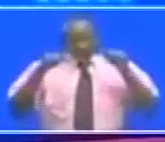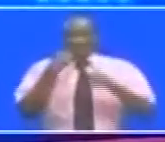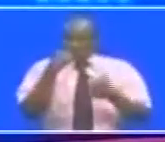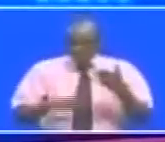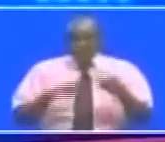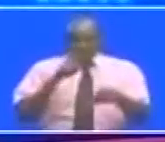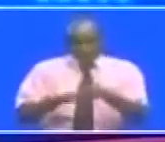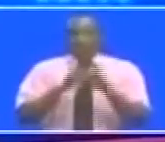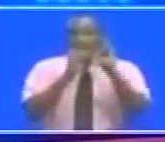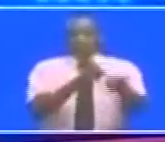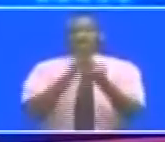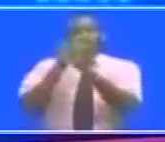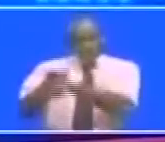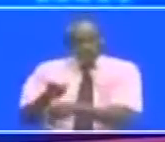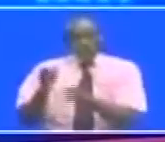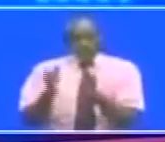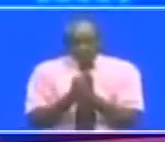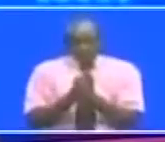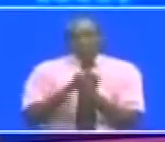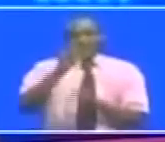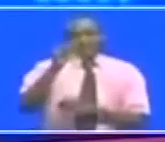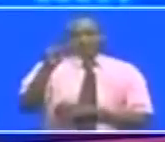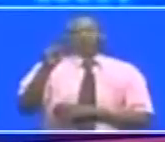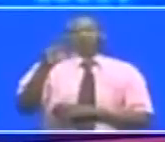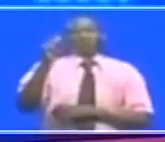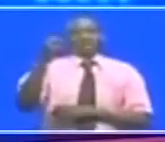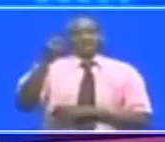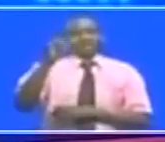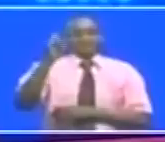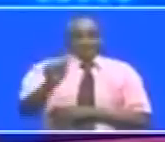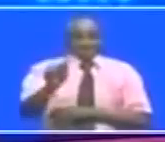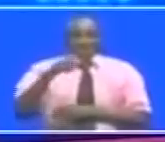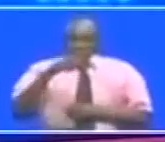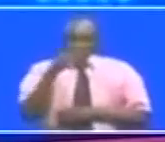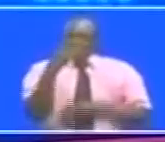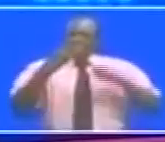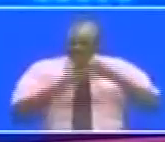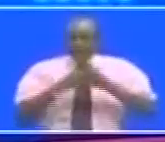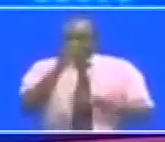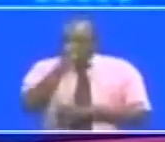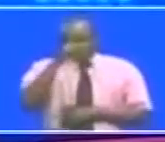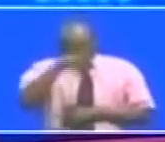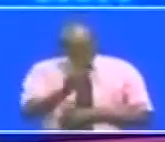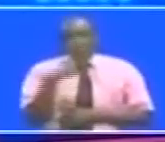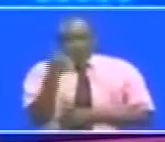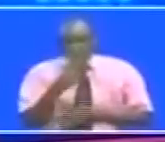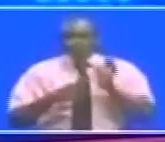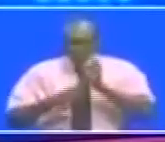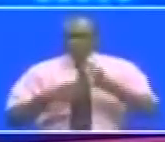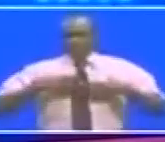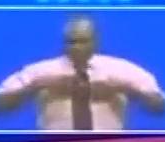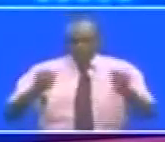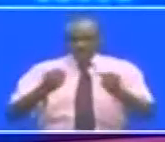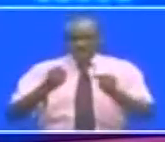a Bravery Award ceremony by Manu Chandaria Foundation for 28 police officers who showed